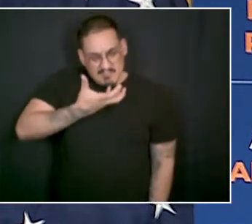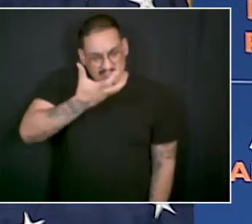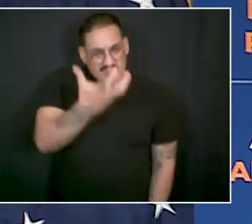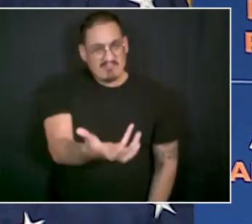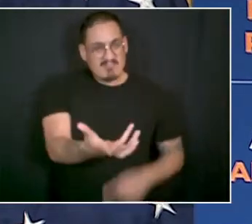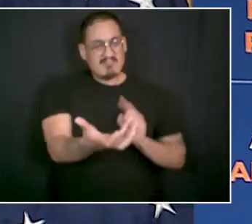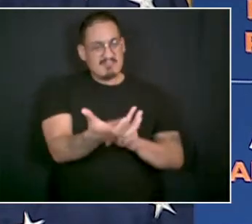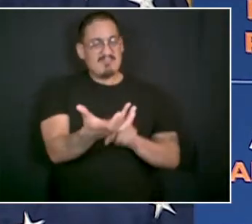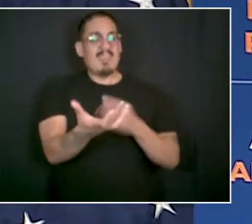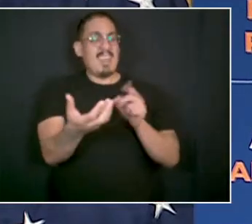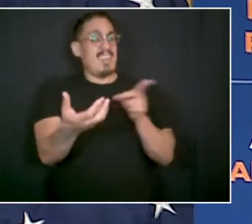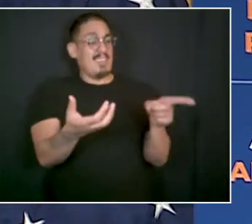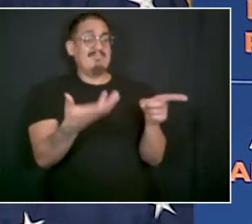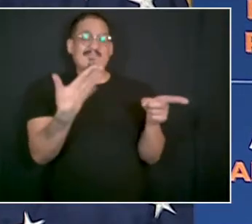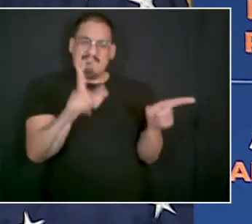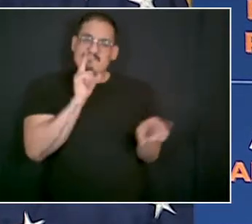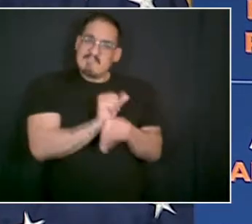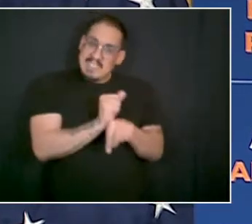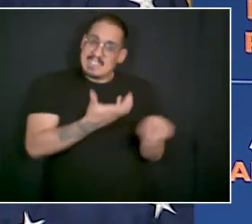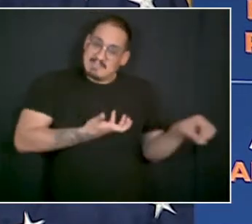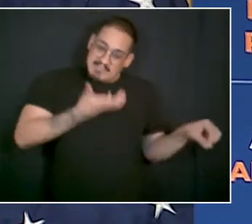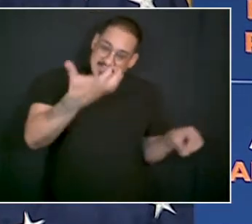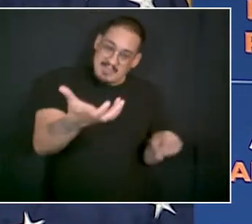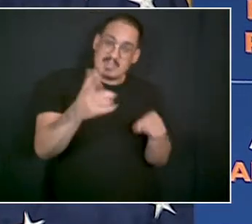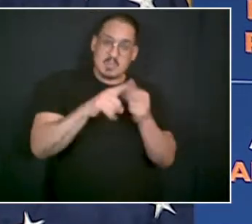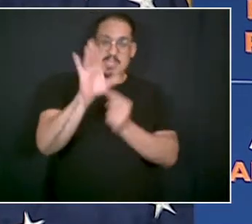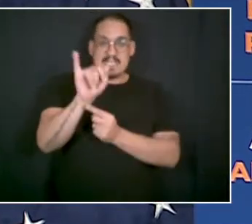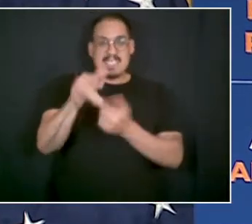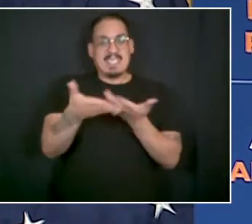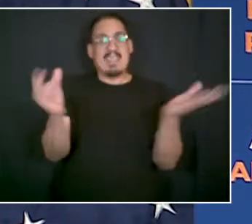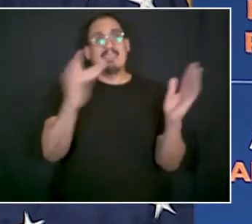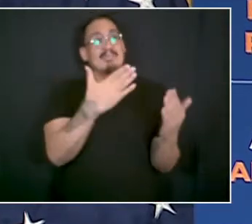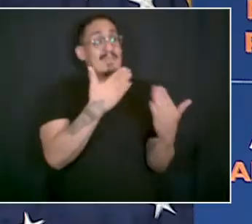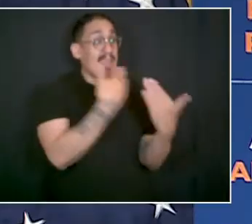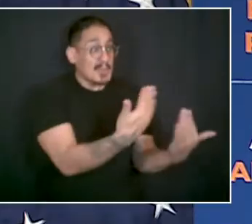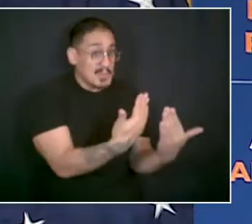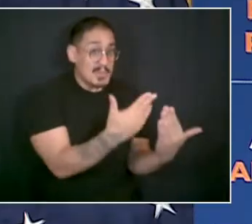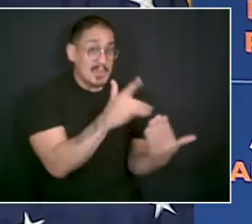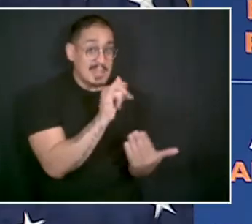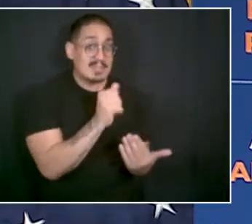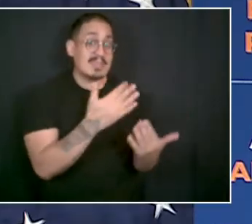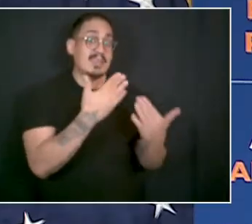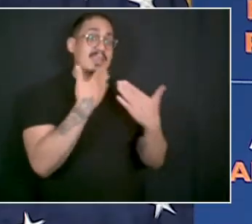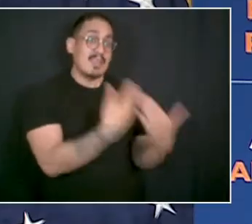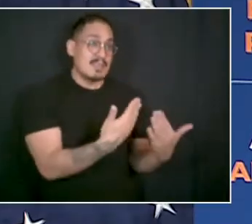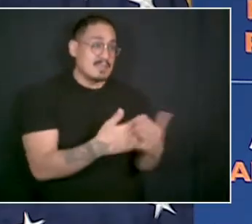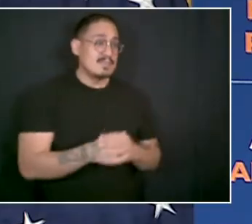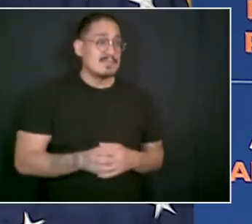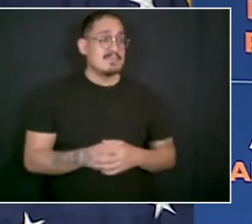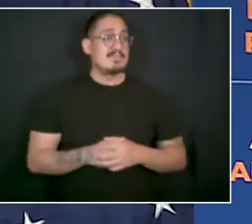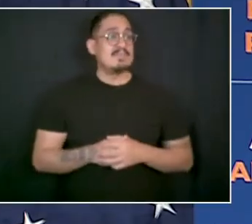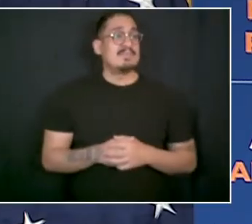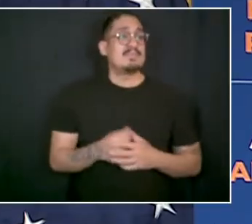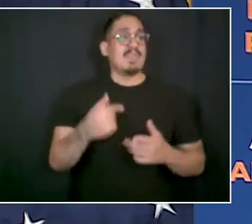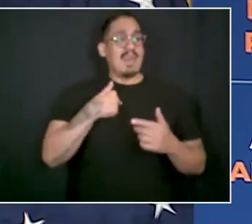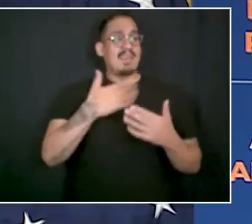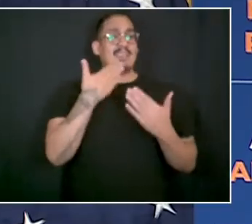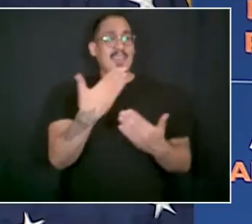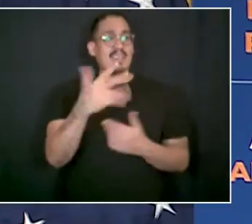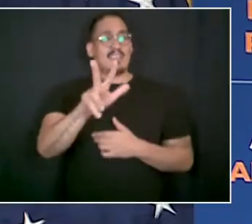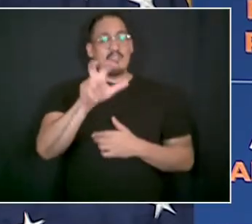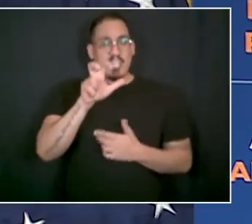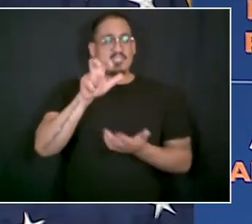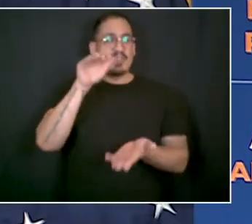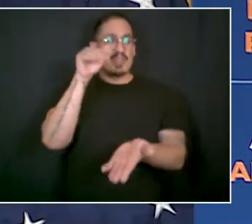her life to the city. Thank you, Lisa, and I thank 300,000 plus city employees that do it every day. Go after the